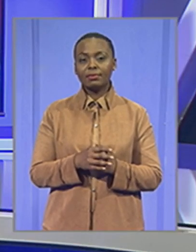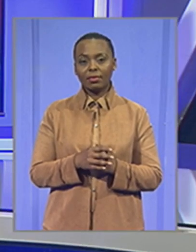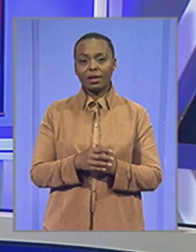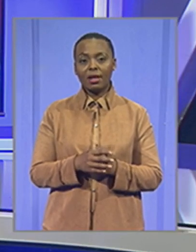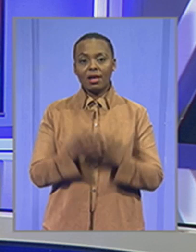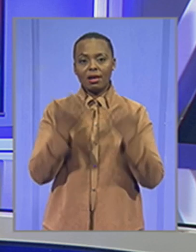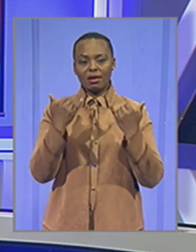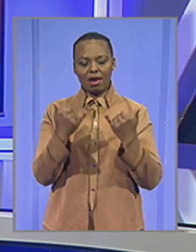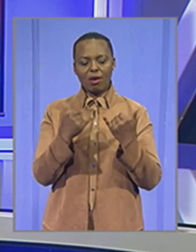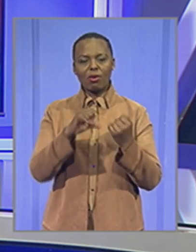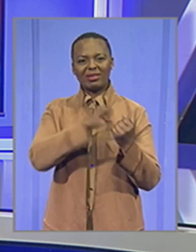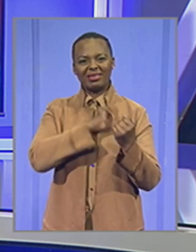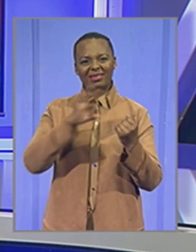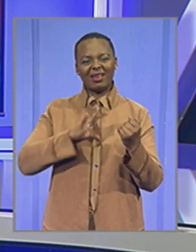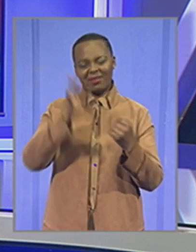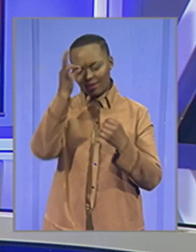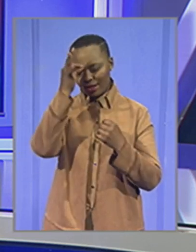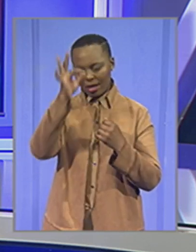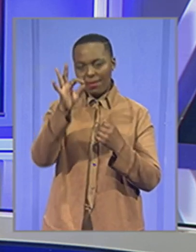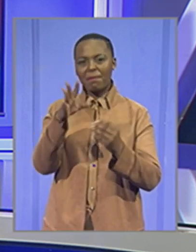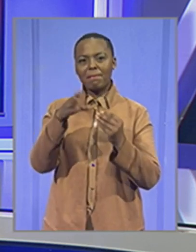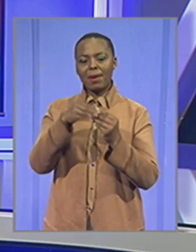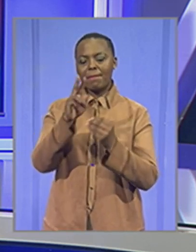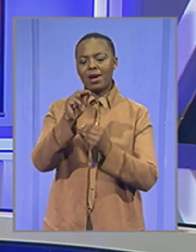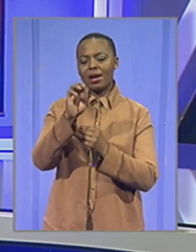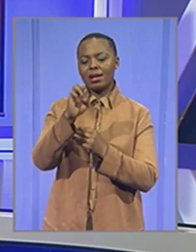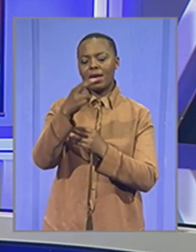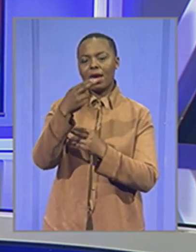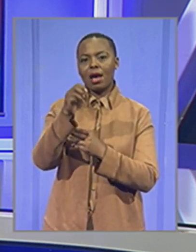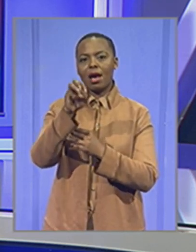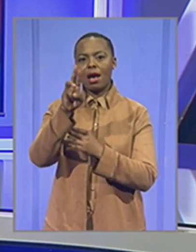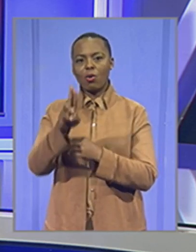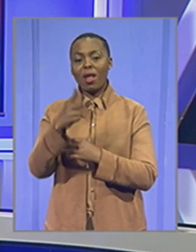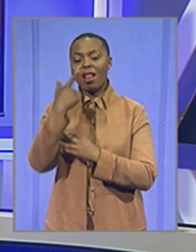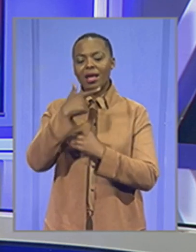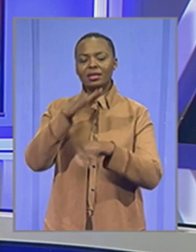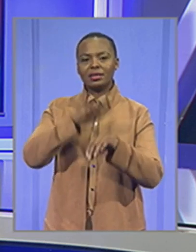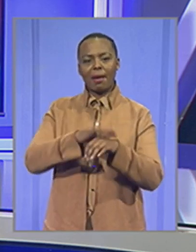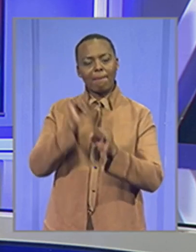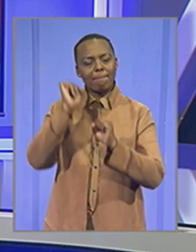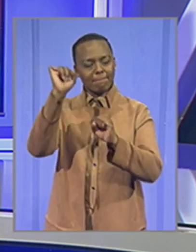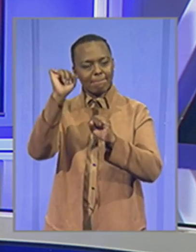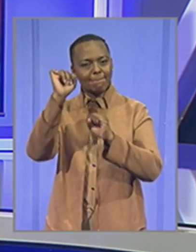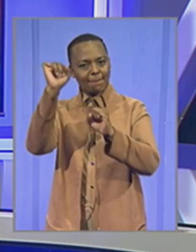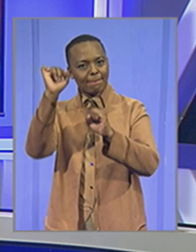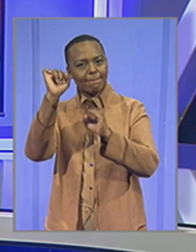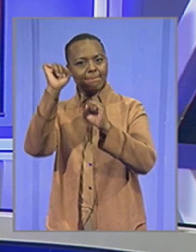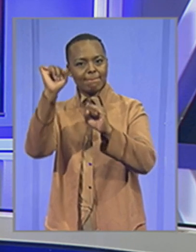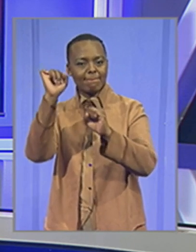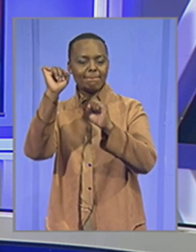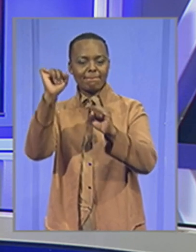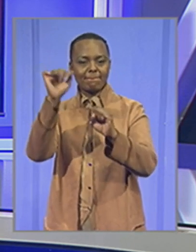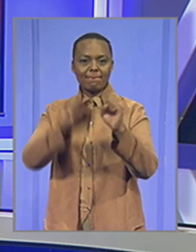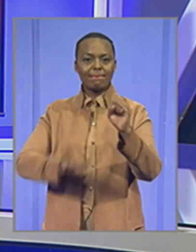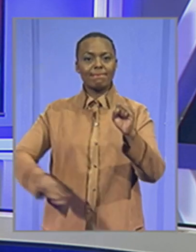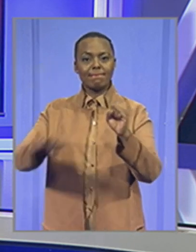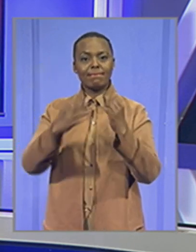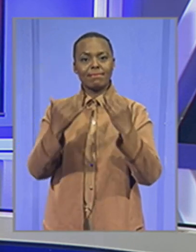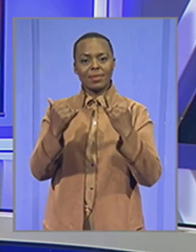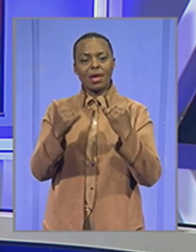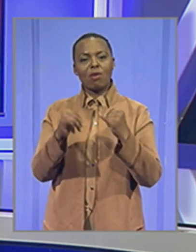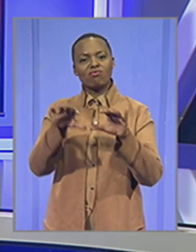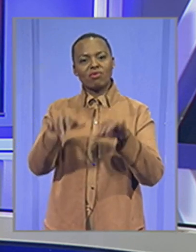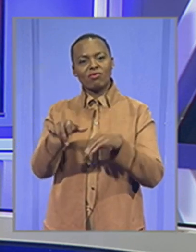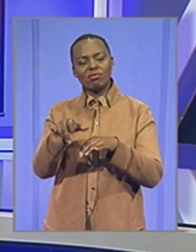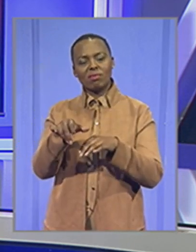Badiredi puso ba o ileng ditokololo tsa nehau ba tlhotse ba ngodiega ka nako ya dijo tsa motshegare gore ralala naga. Mekgatlo e dirile matshosetsi ya gore